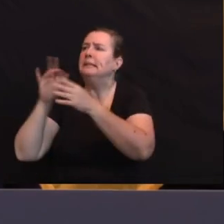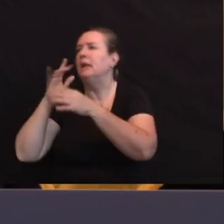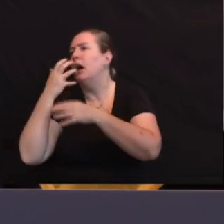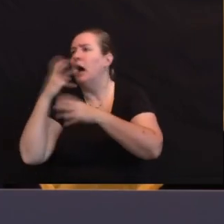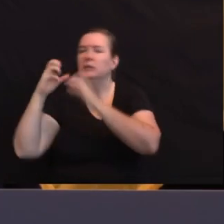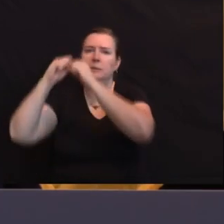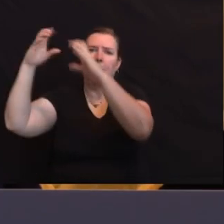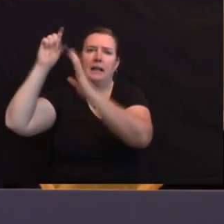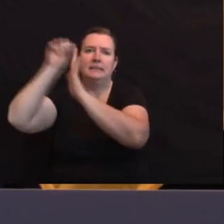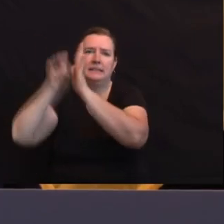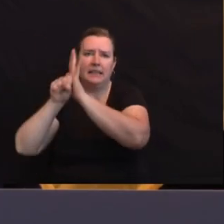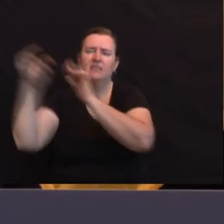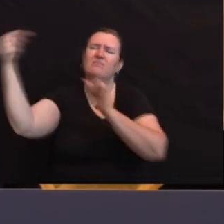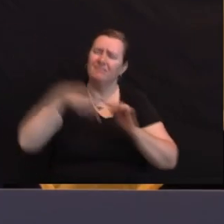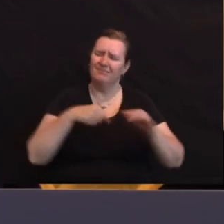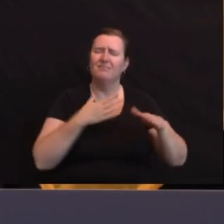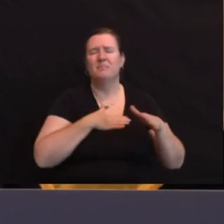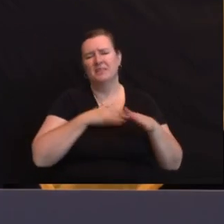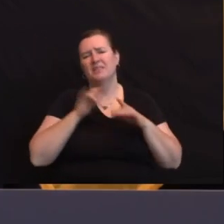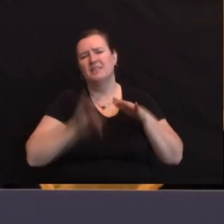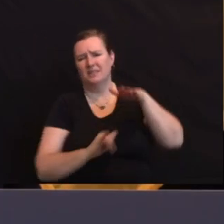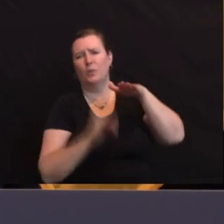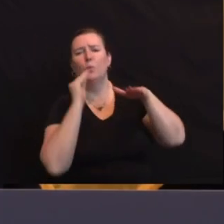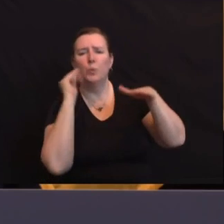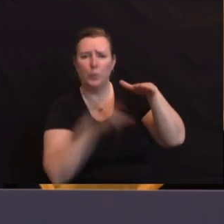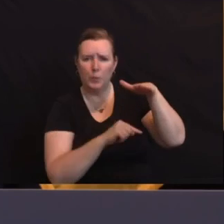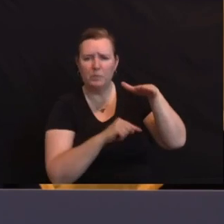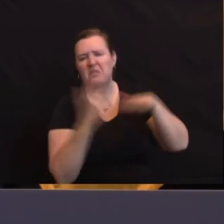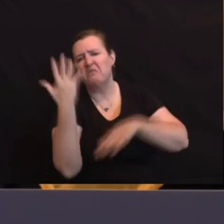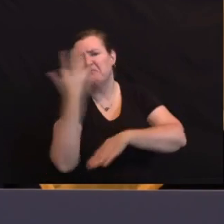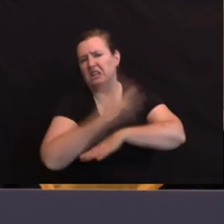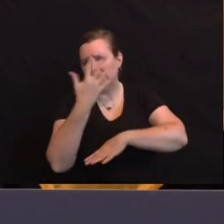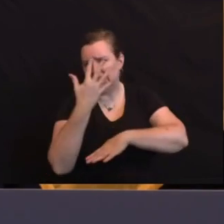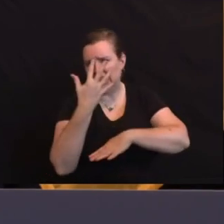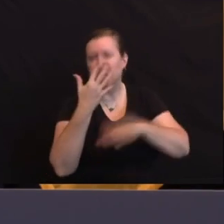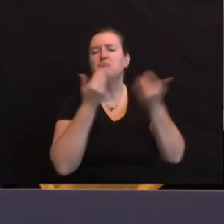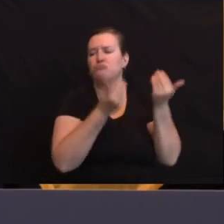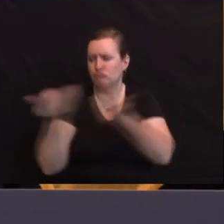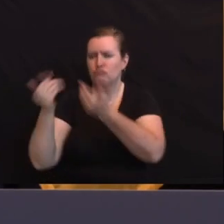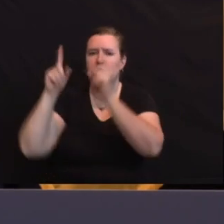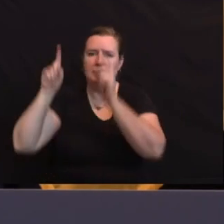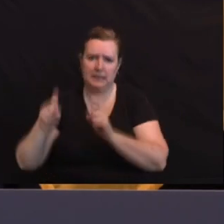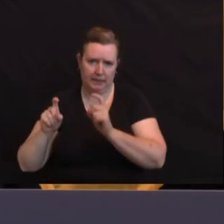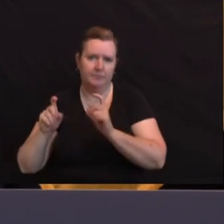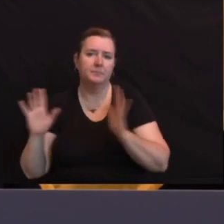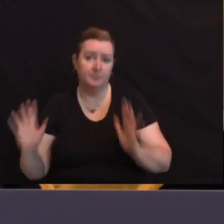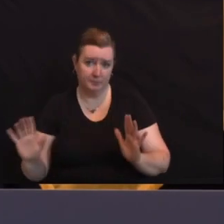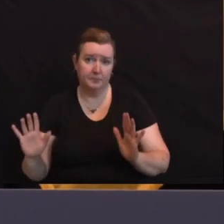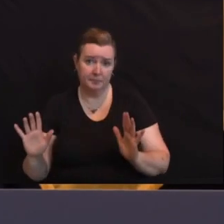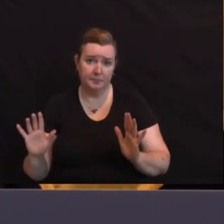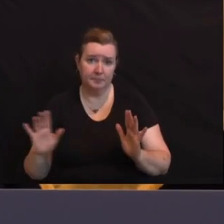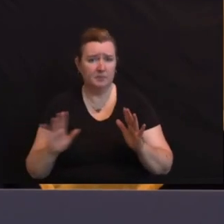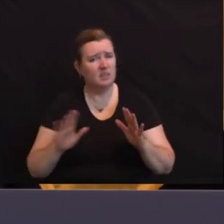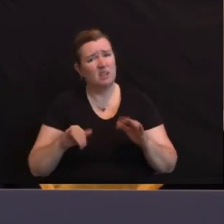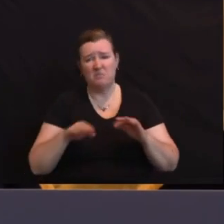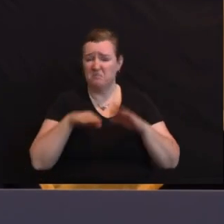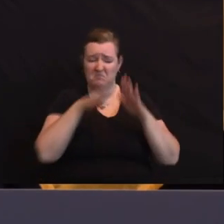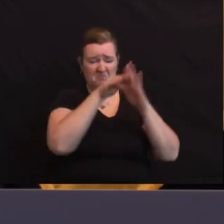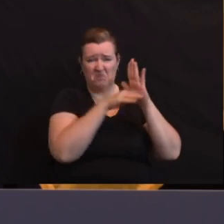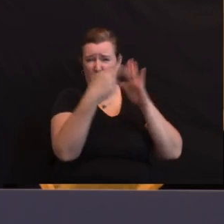field, self-quarantine, and after, say, 5 days, Judy, get tested. That's the playbook. Someday we'll have a